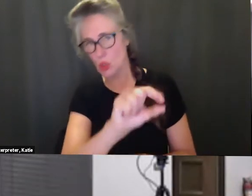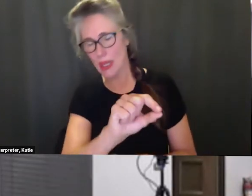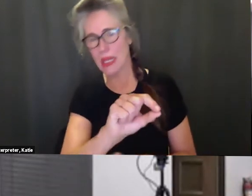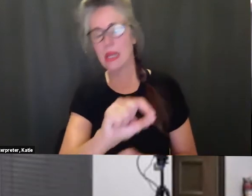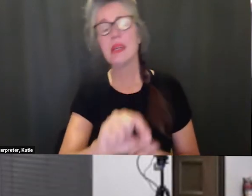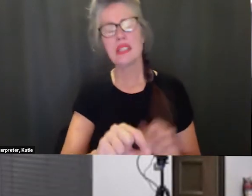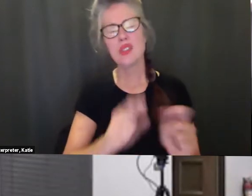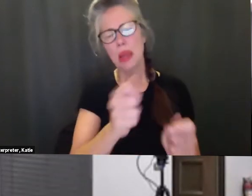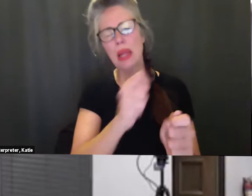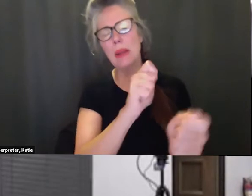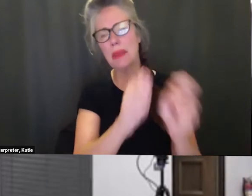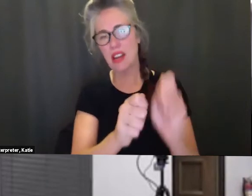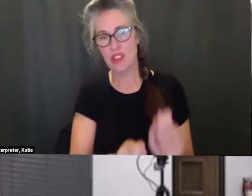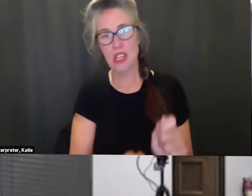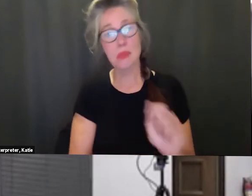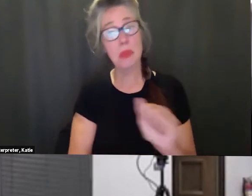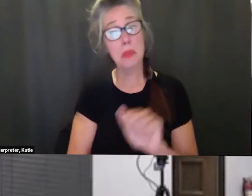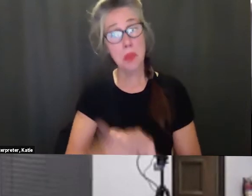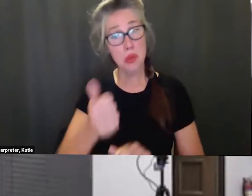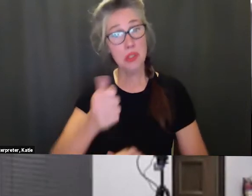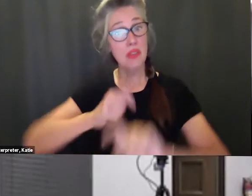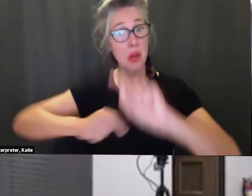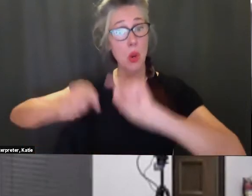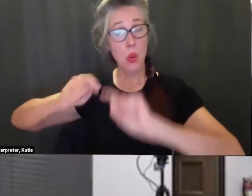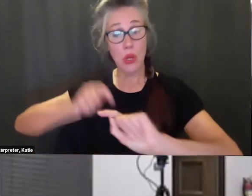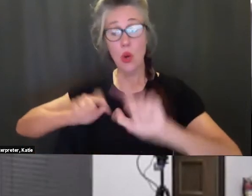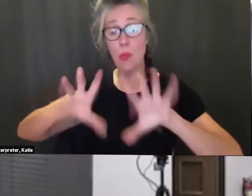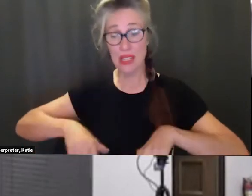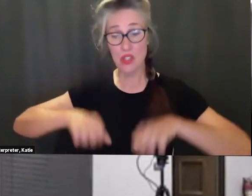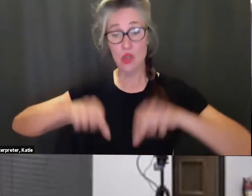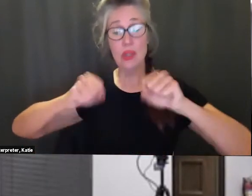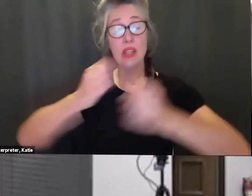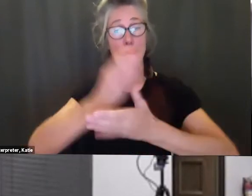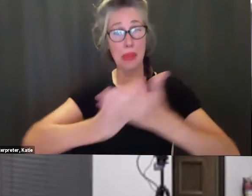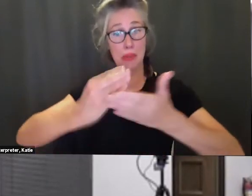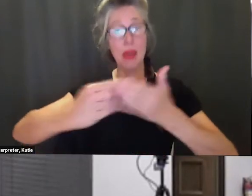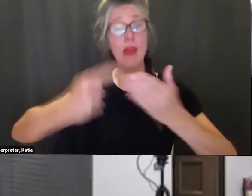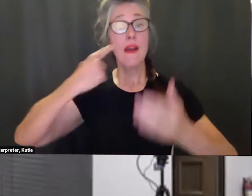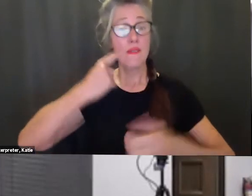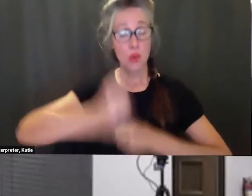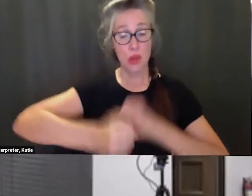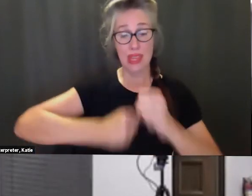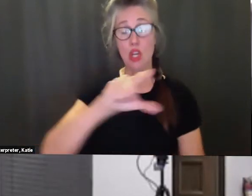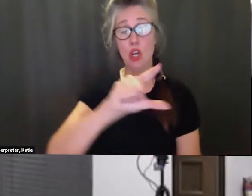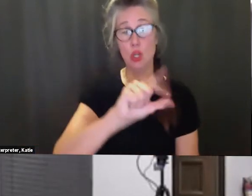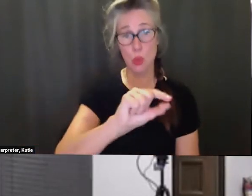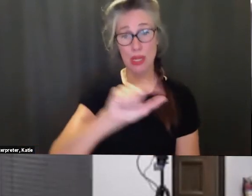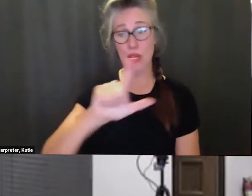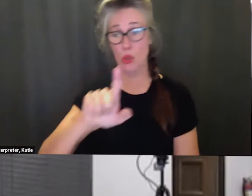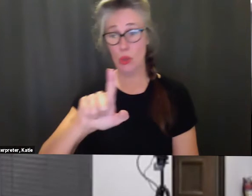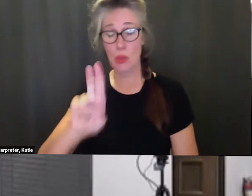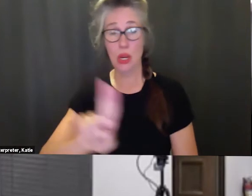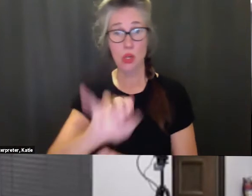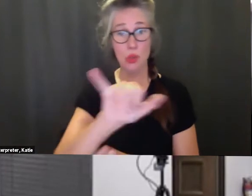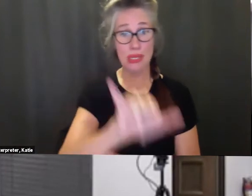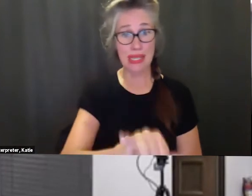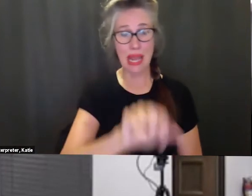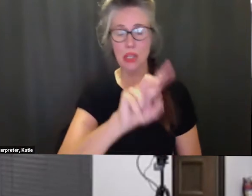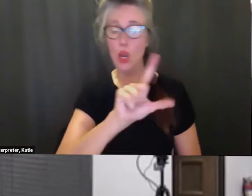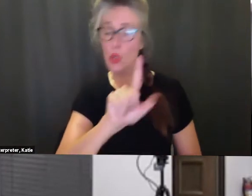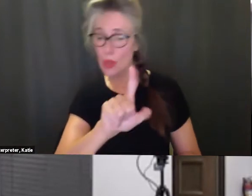it. When we went back to the adopted budget for 2021 and used the